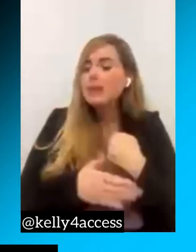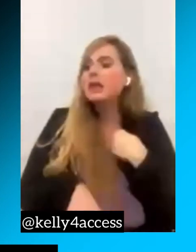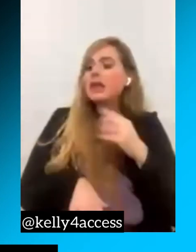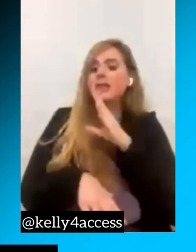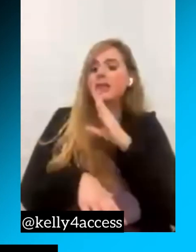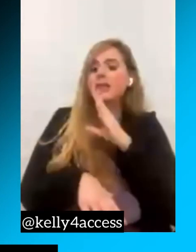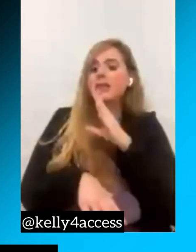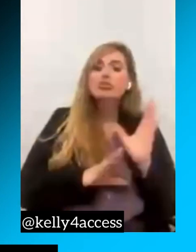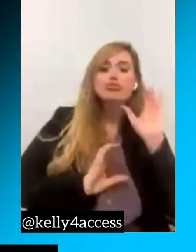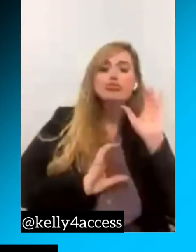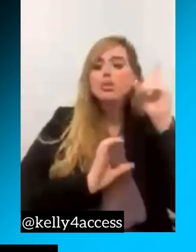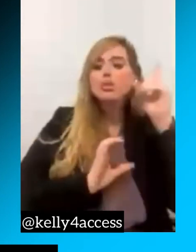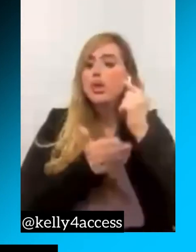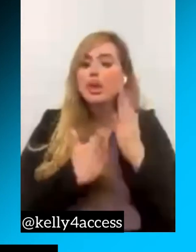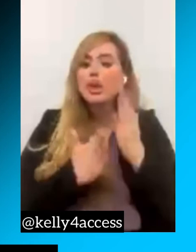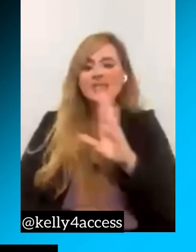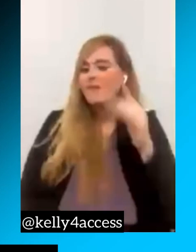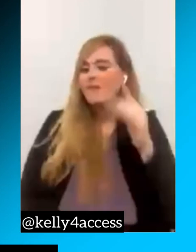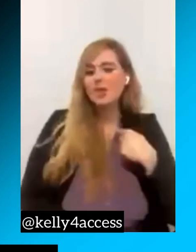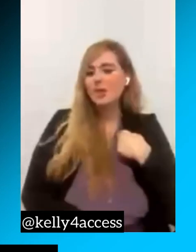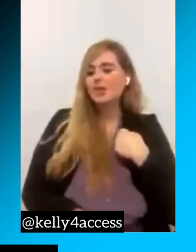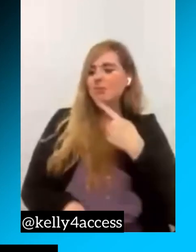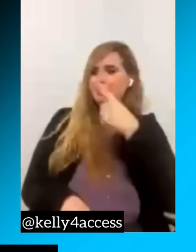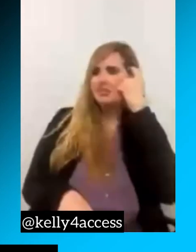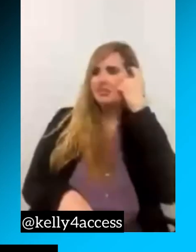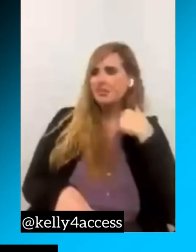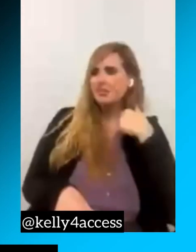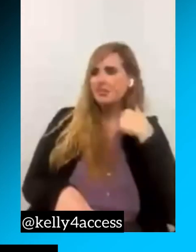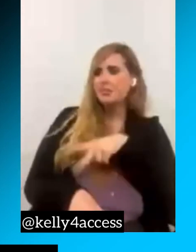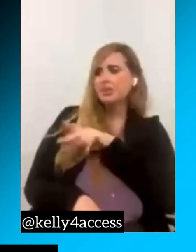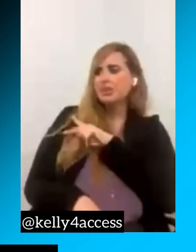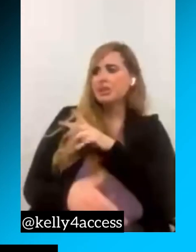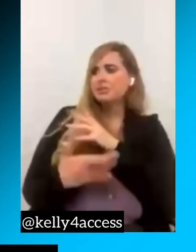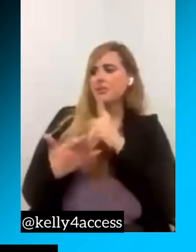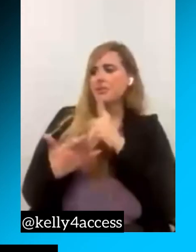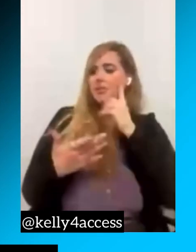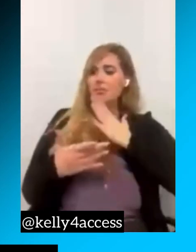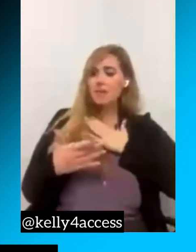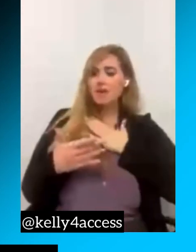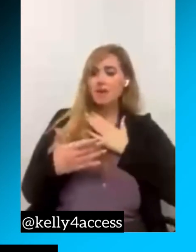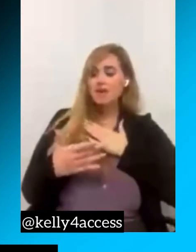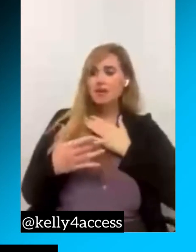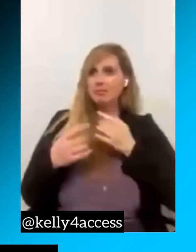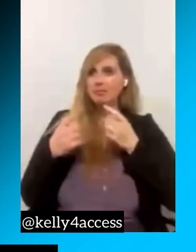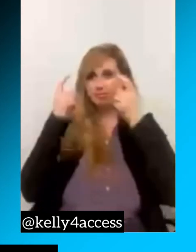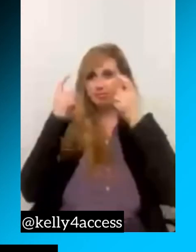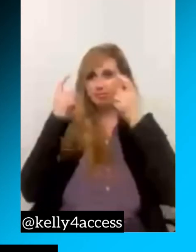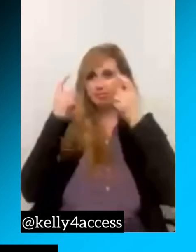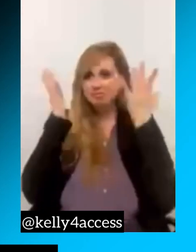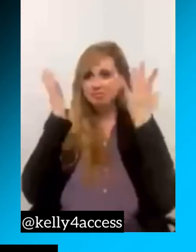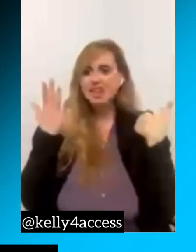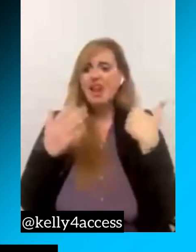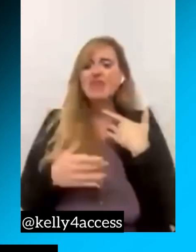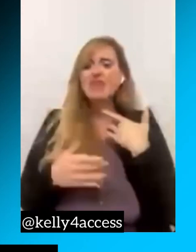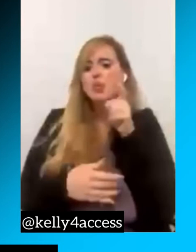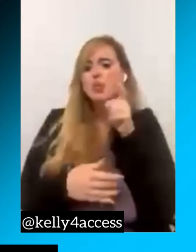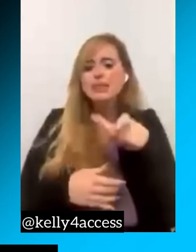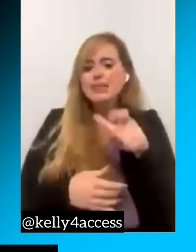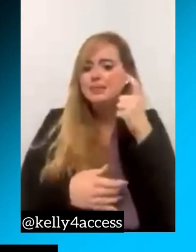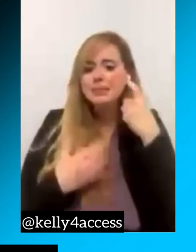out therapists because I personally, for my conscience, I don't need